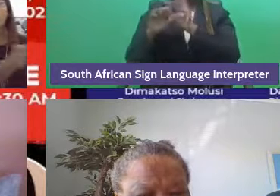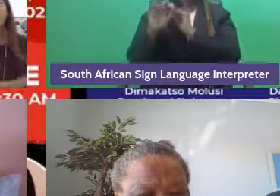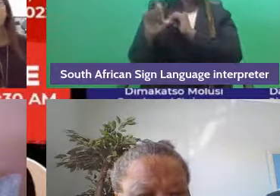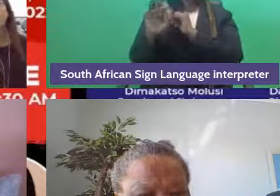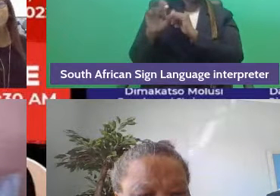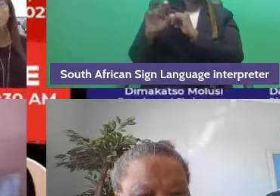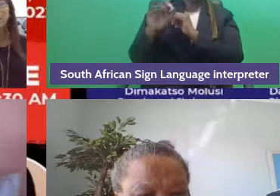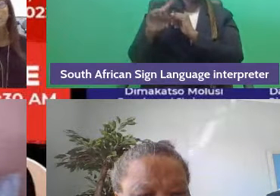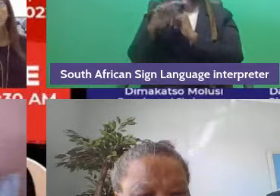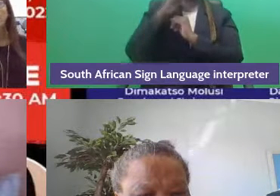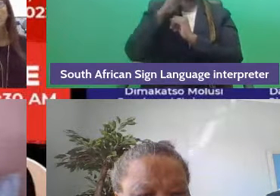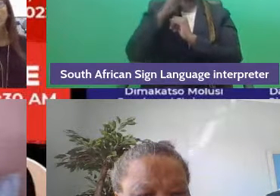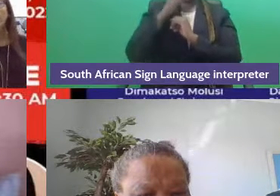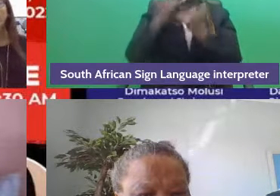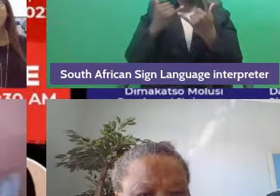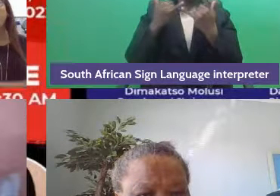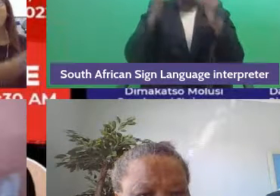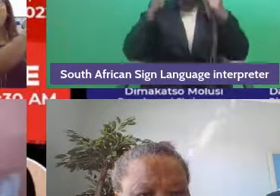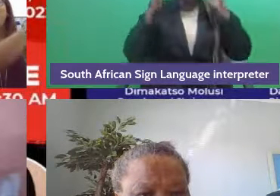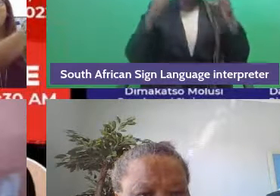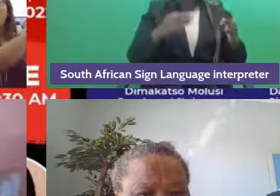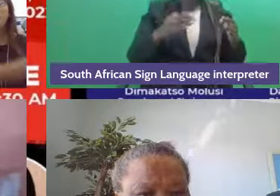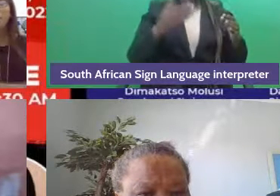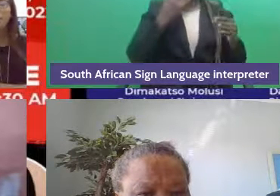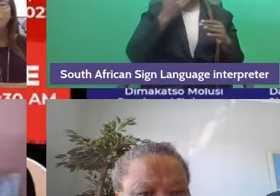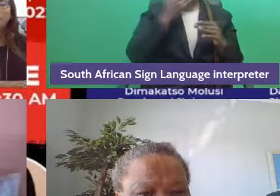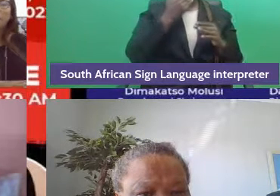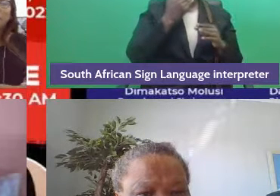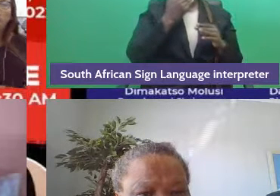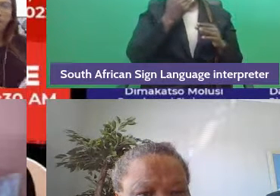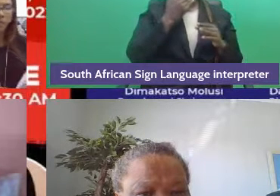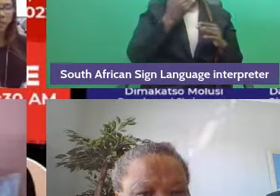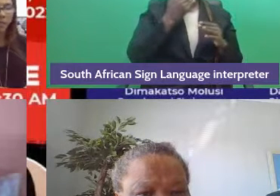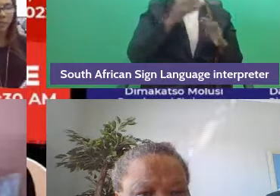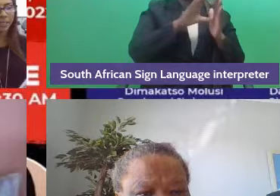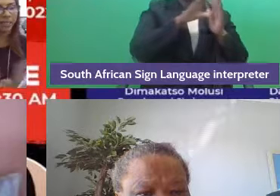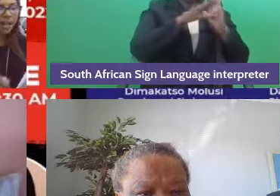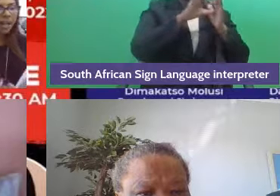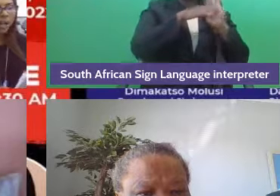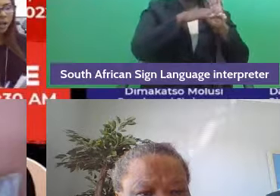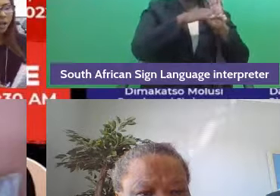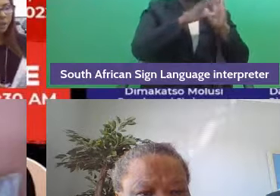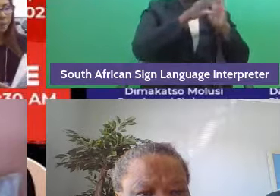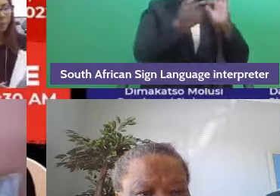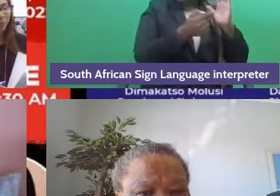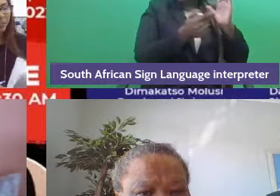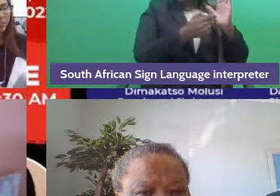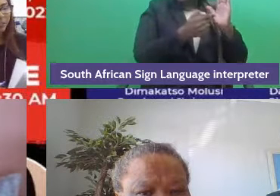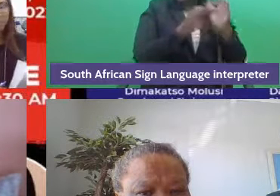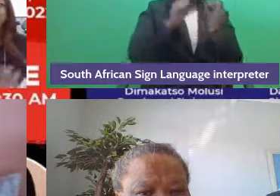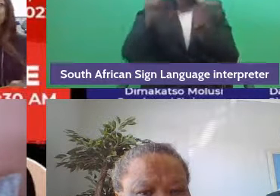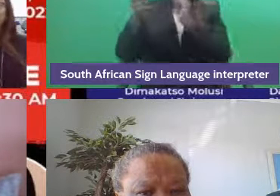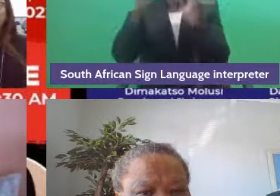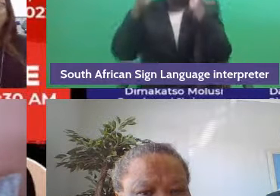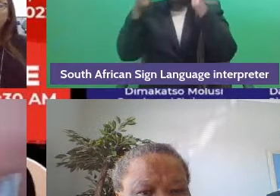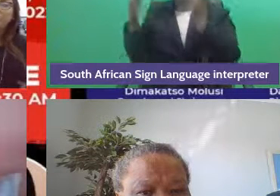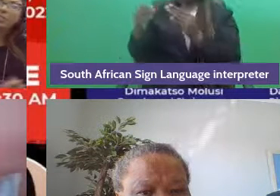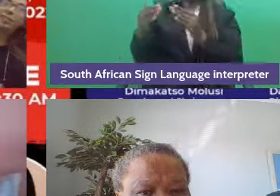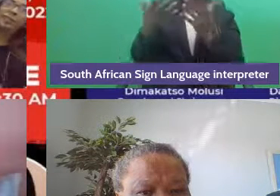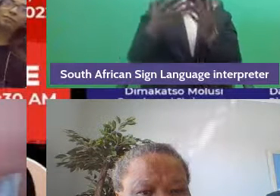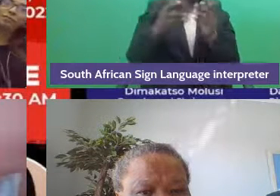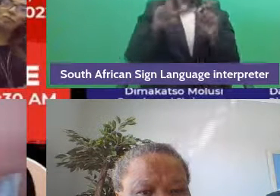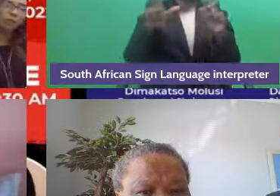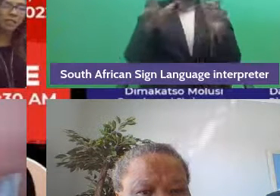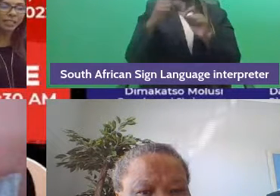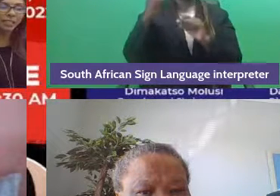actually shifts the focus away from the impairment that the person has. Some deaf people,